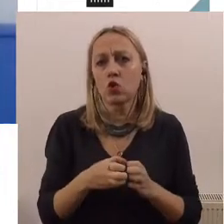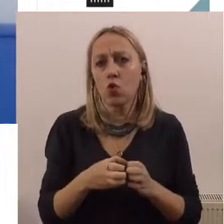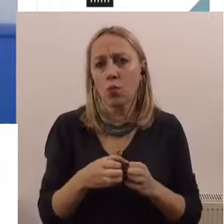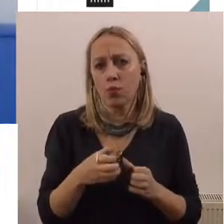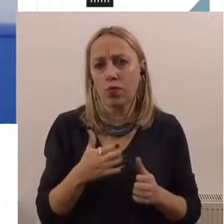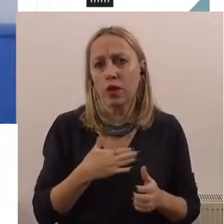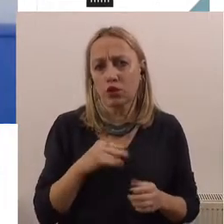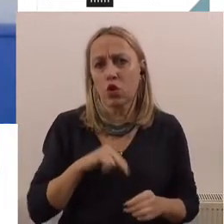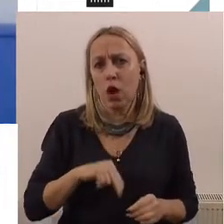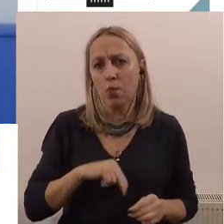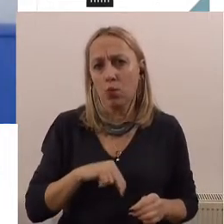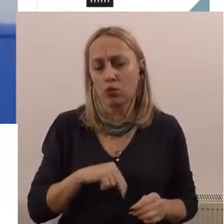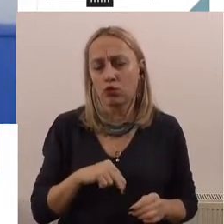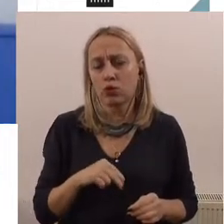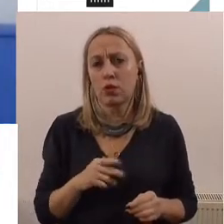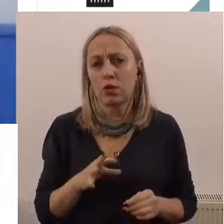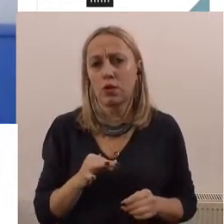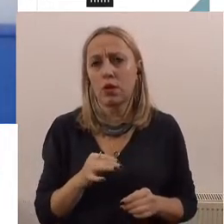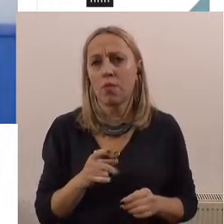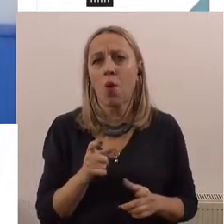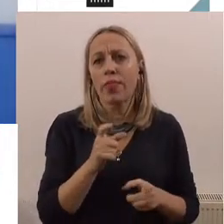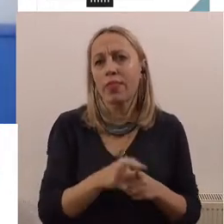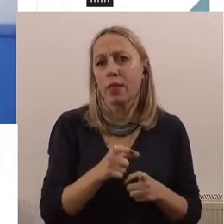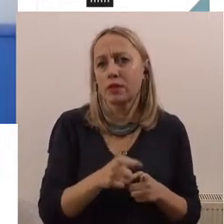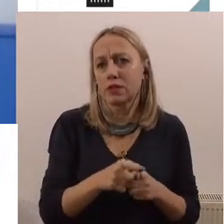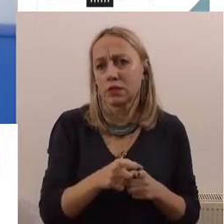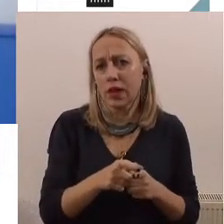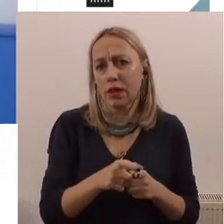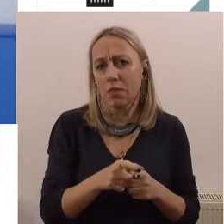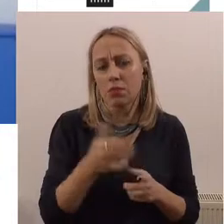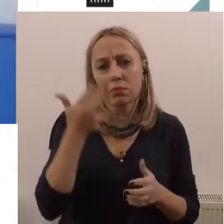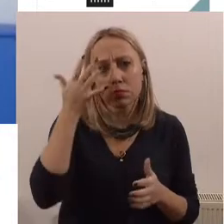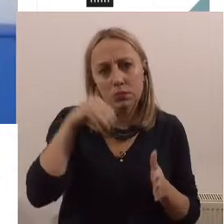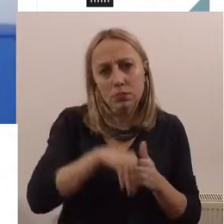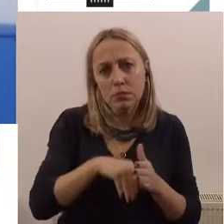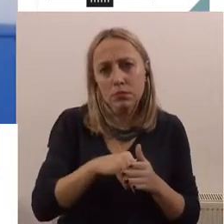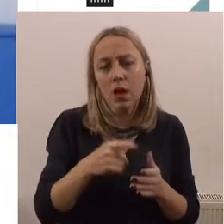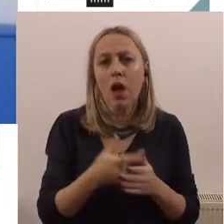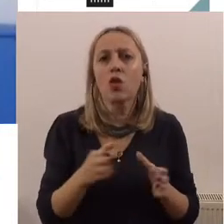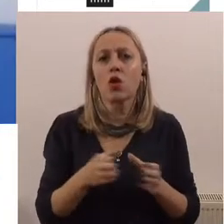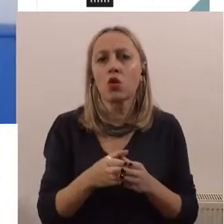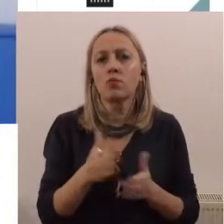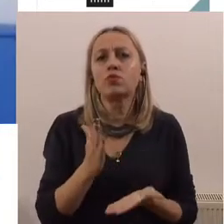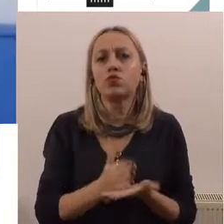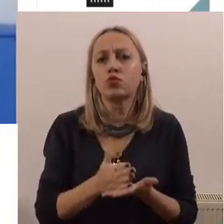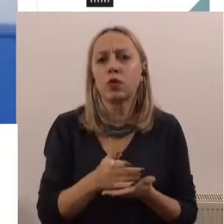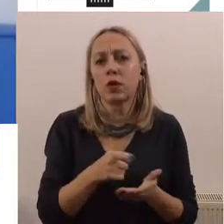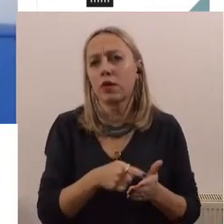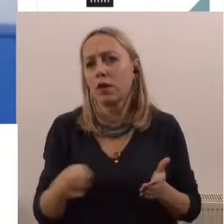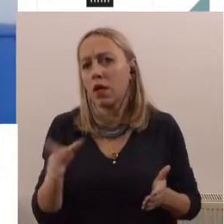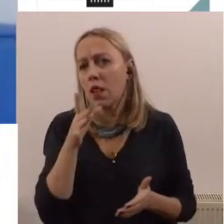have that group for a few years because of our slavery exhibition. We also had to